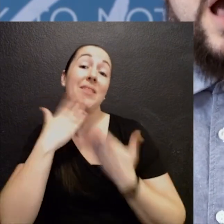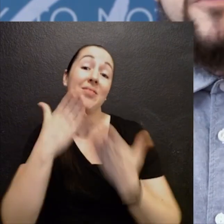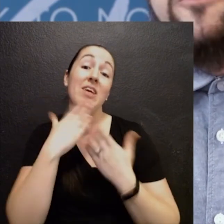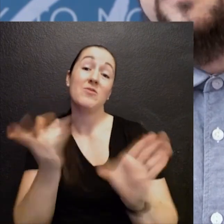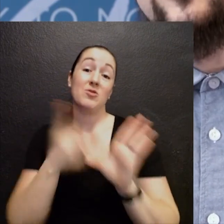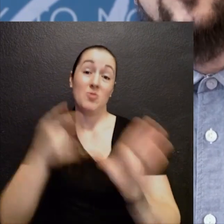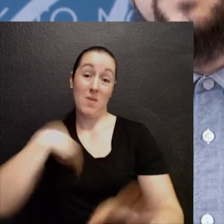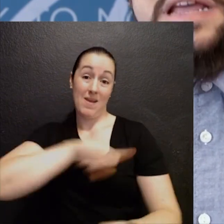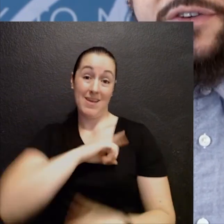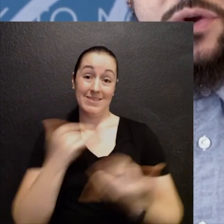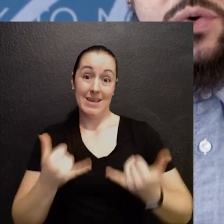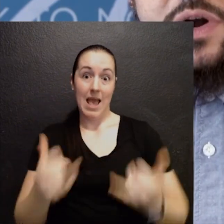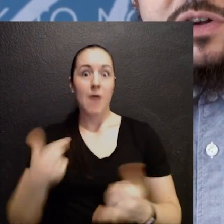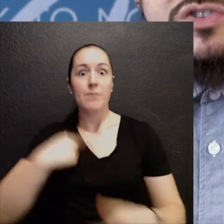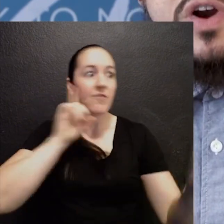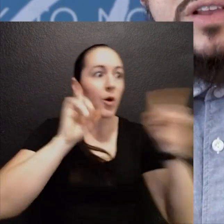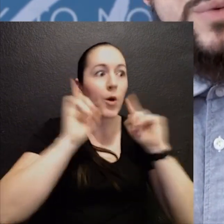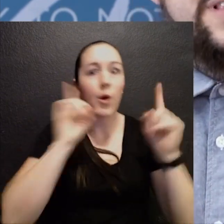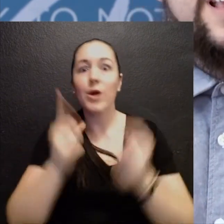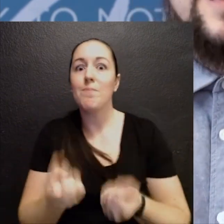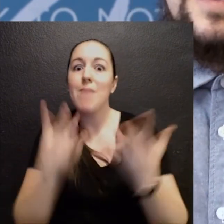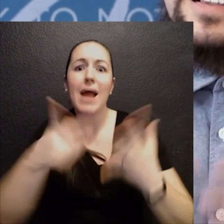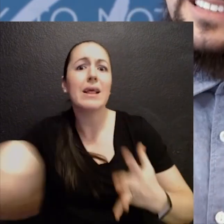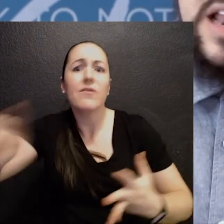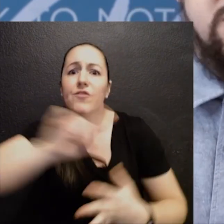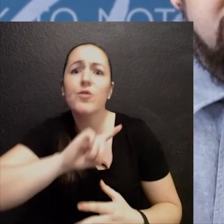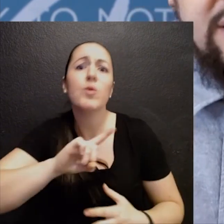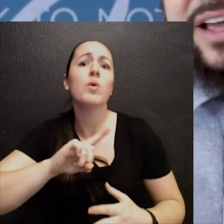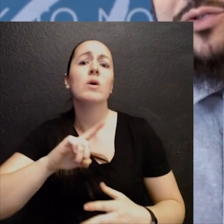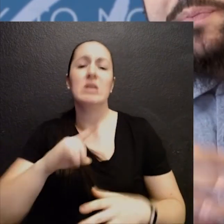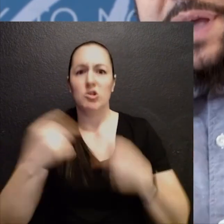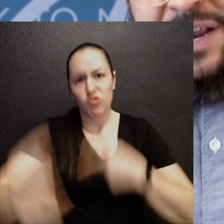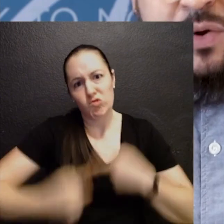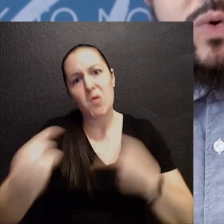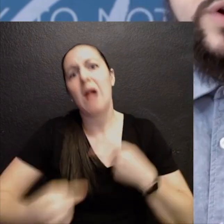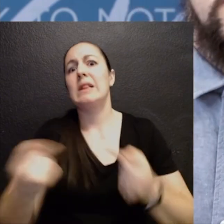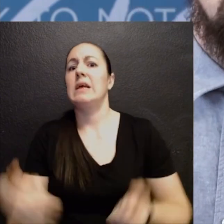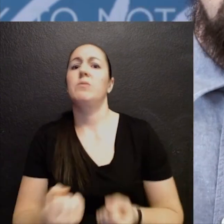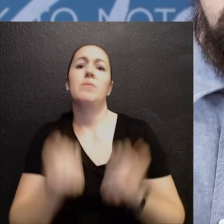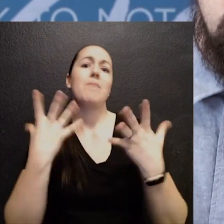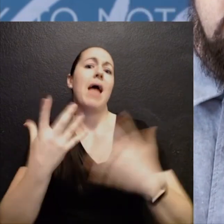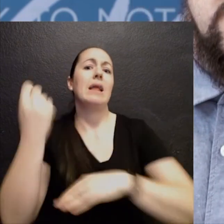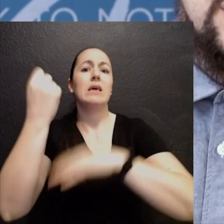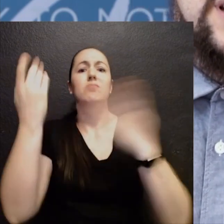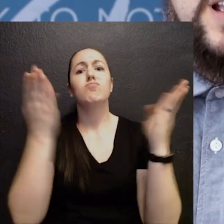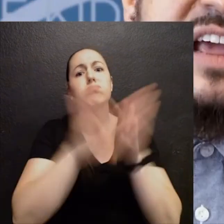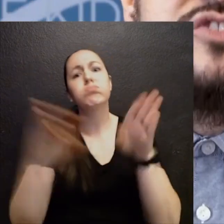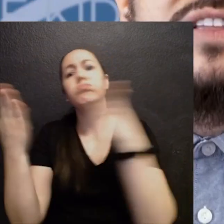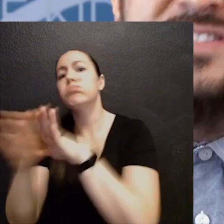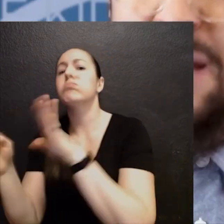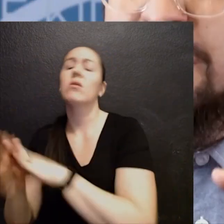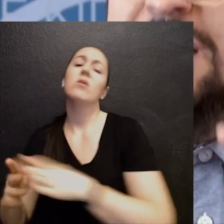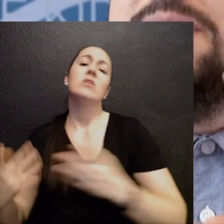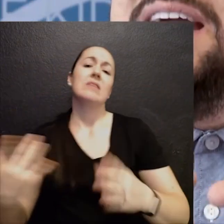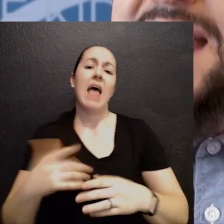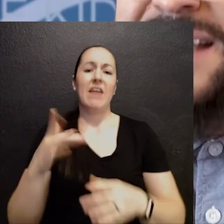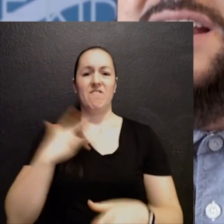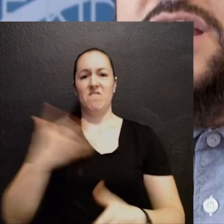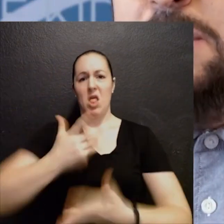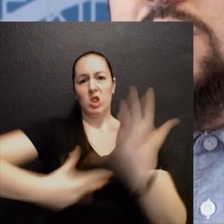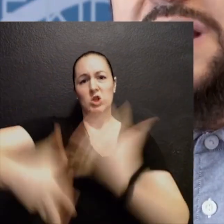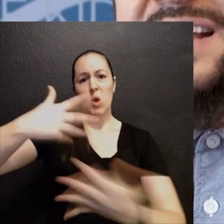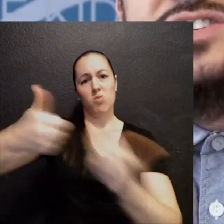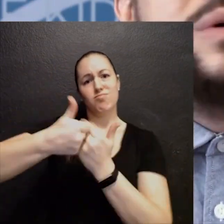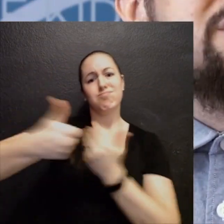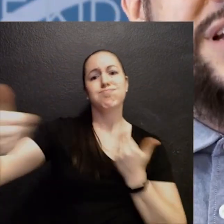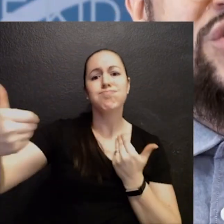reminders. I've heard from so many of you who are struggling with the extended shutdowns, repeated quarantines, social distancing. And during this time, we need to be connected